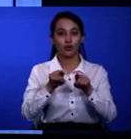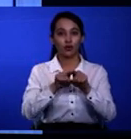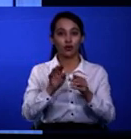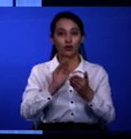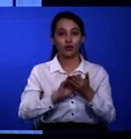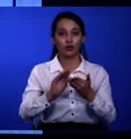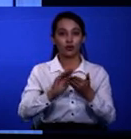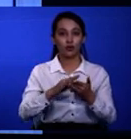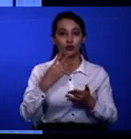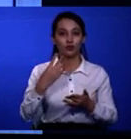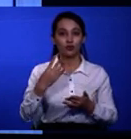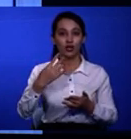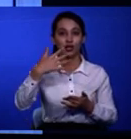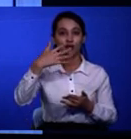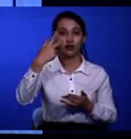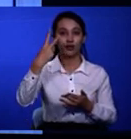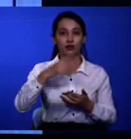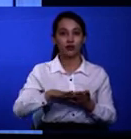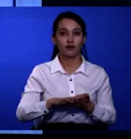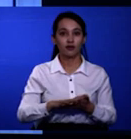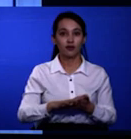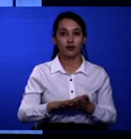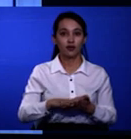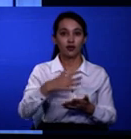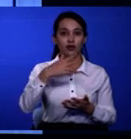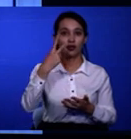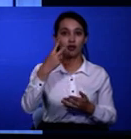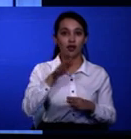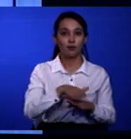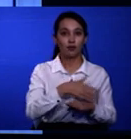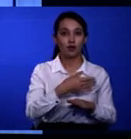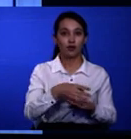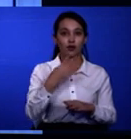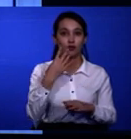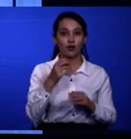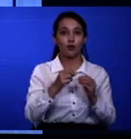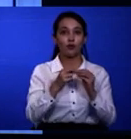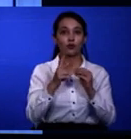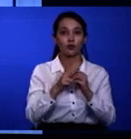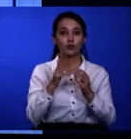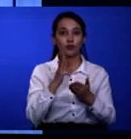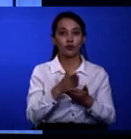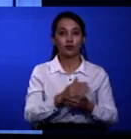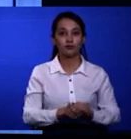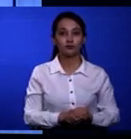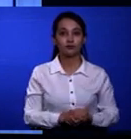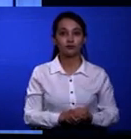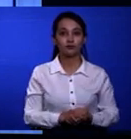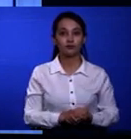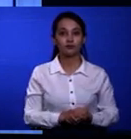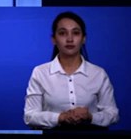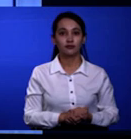dan 52. 52 ni 4 ga bo'lsak, natija 13.